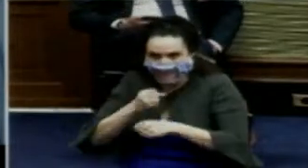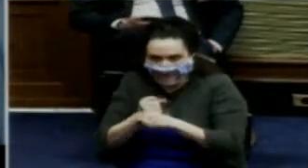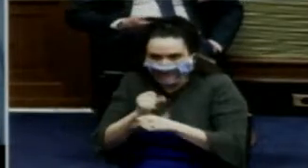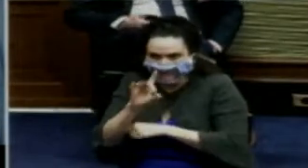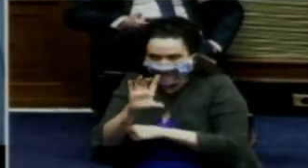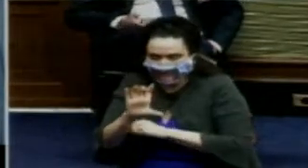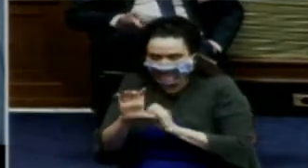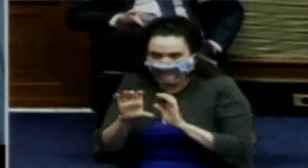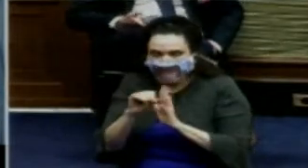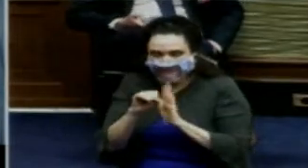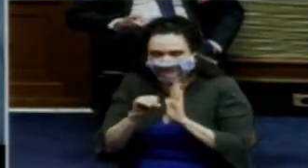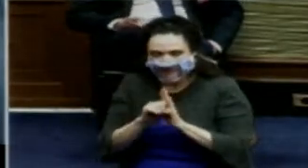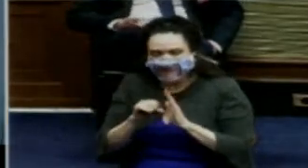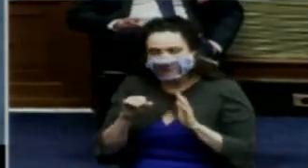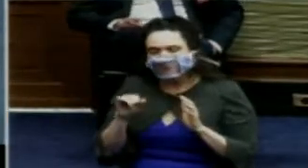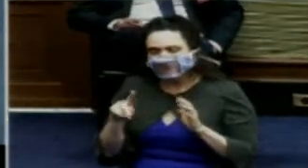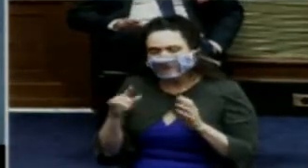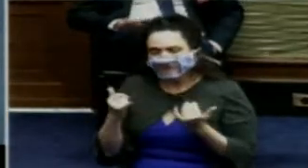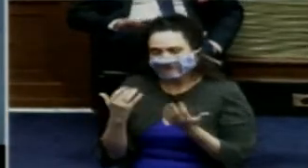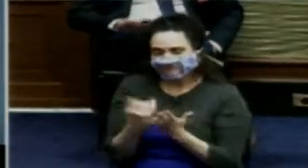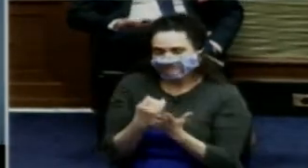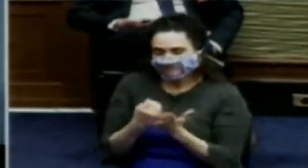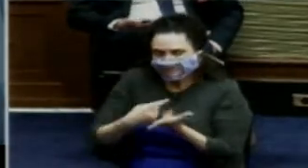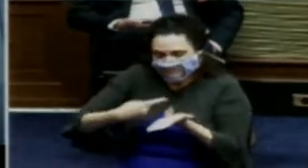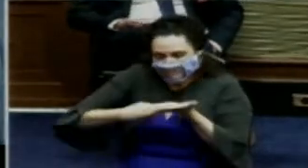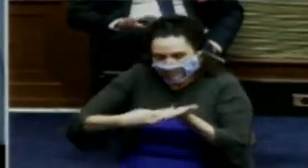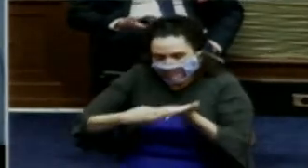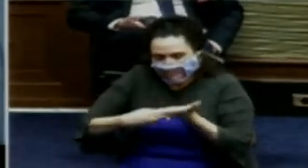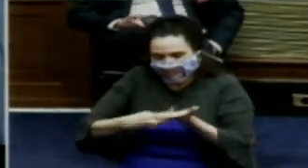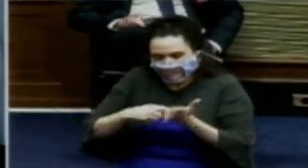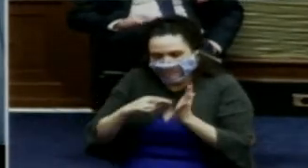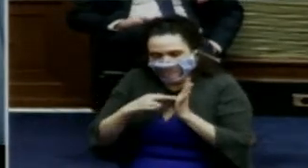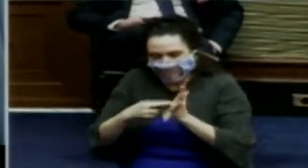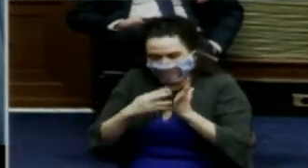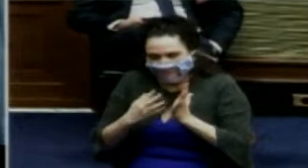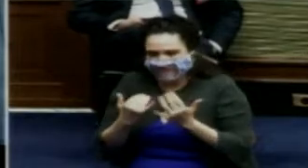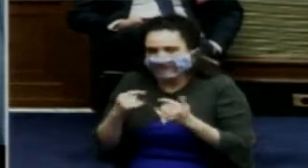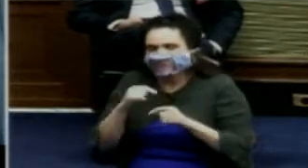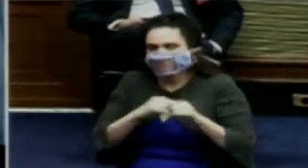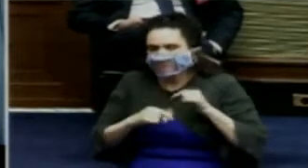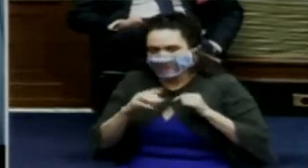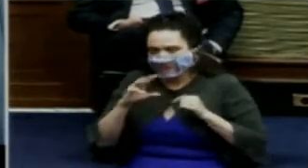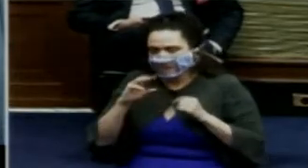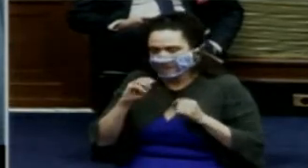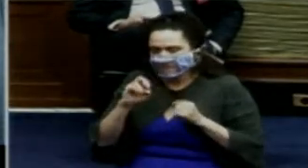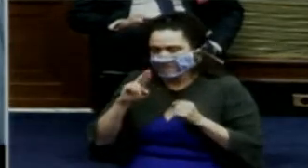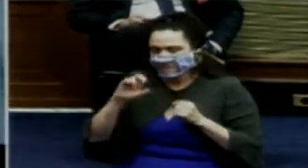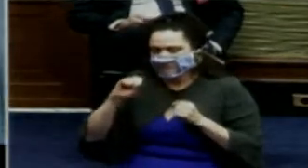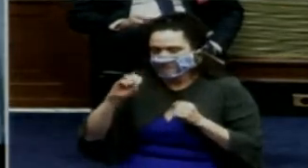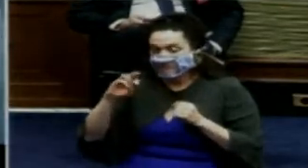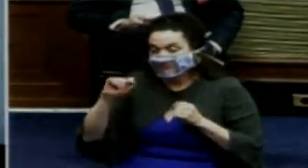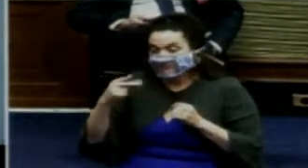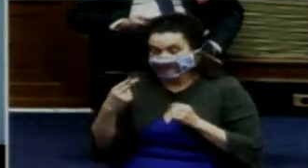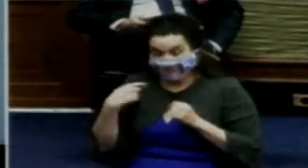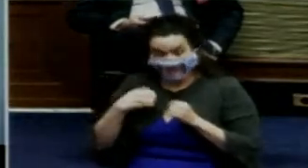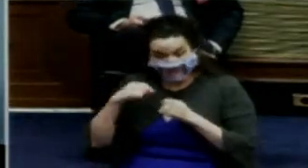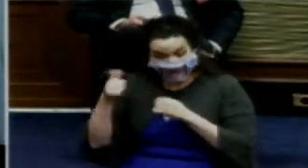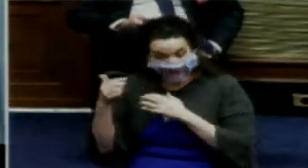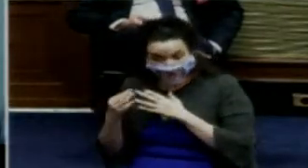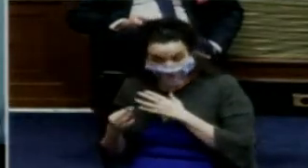mentioned, all right? Let's go back to Mr. Smith for a minute. There are some alternatives to DC